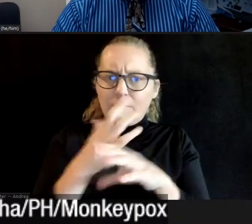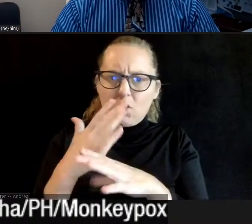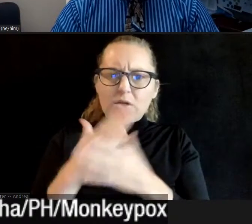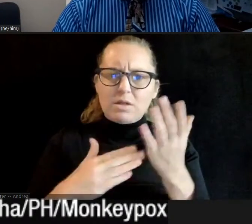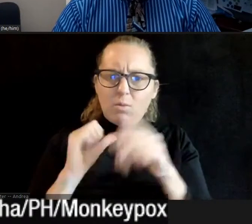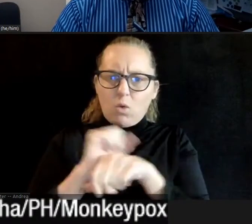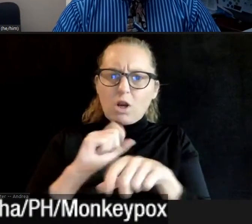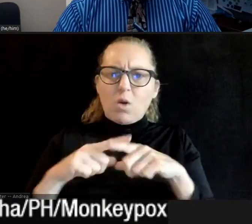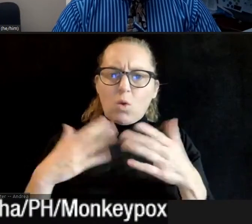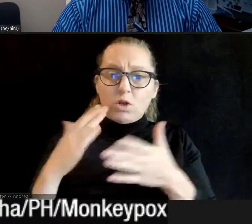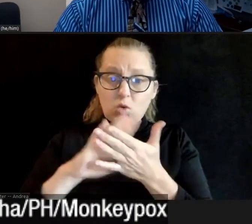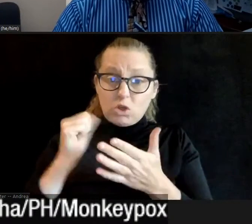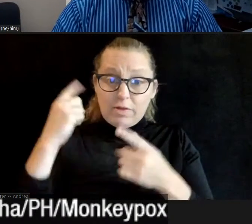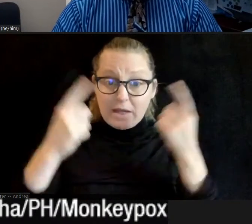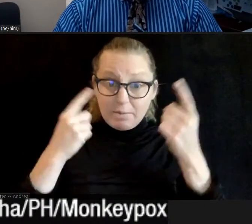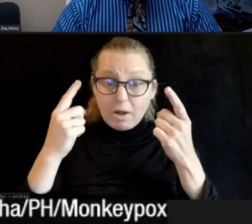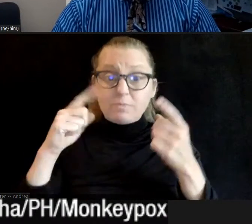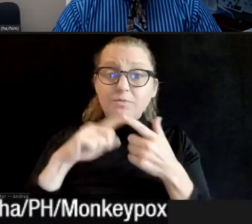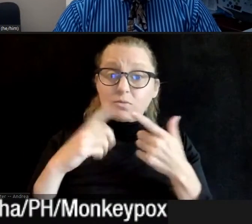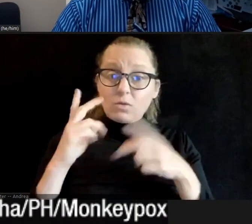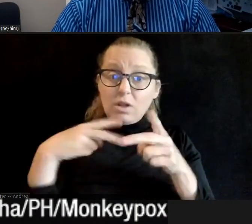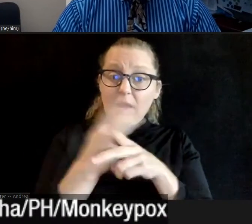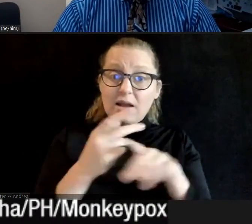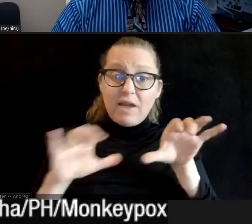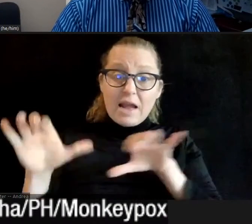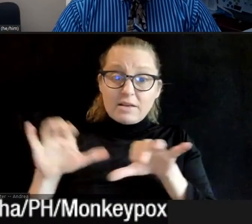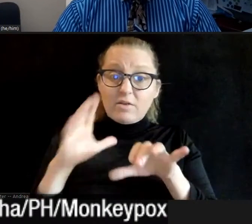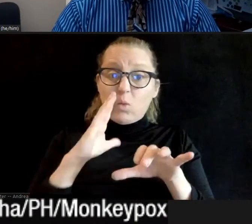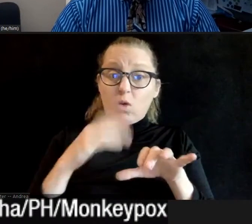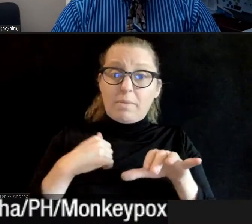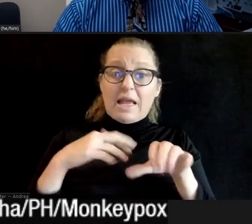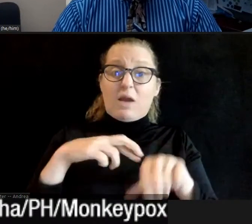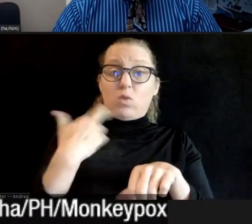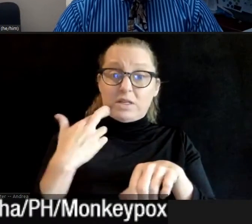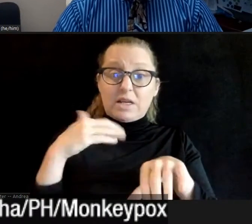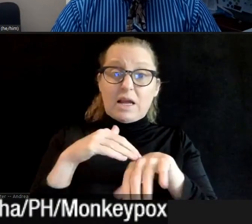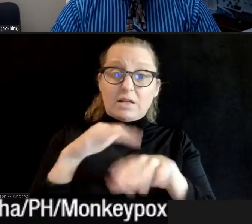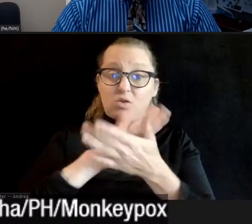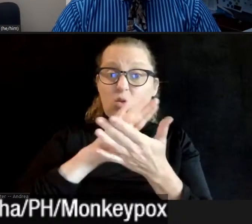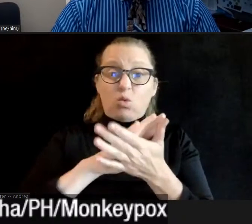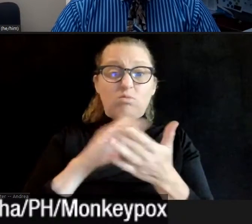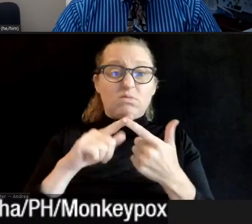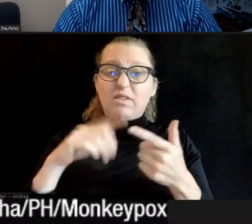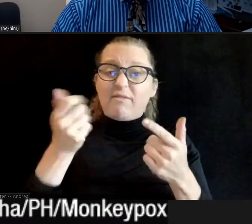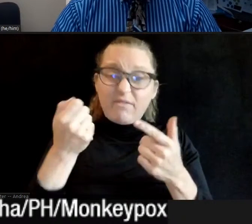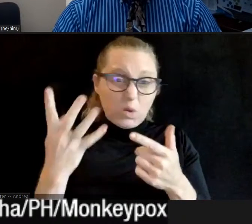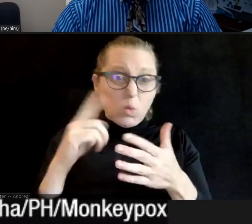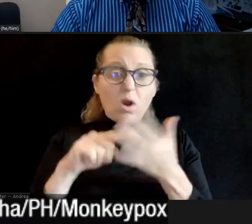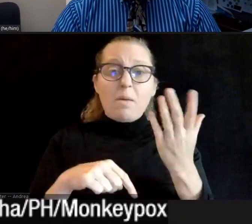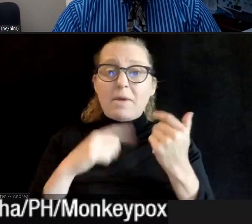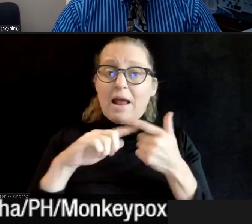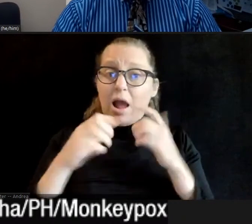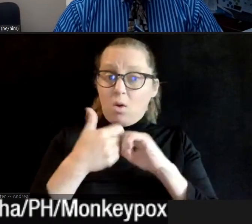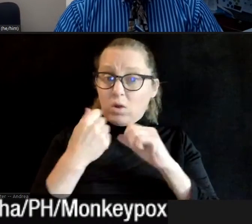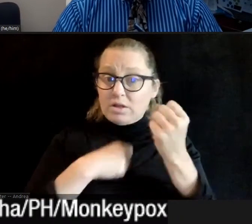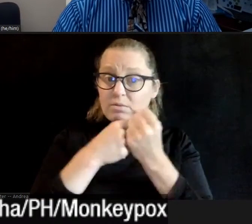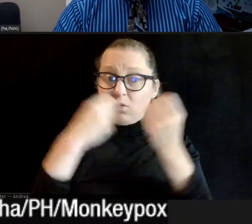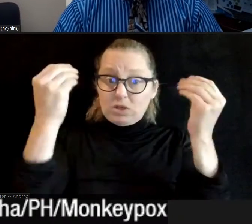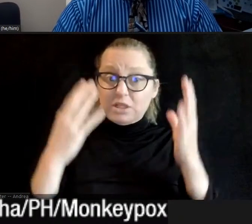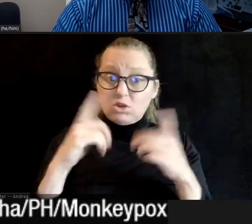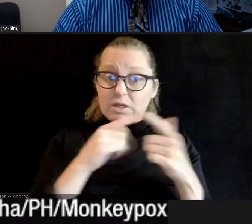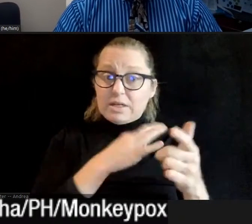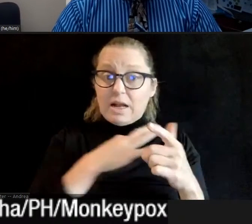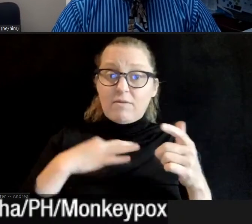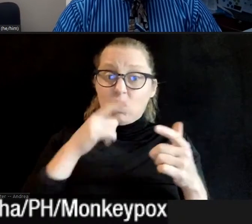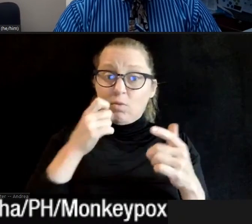should think about, what kind of activities would be at risk at school, which is fairly minimal, But then how can they support teachers and staff who